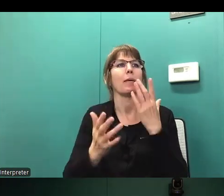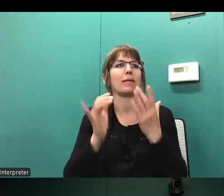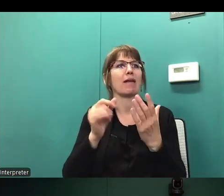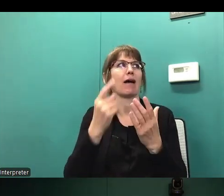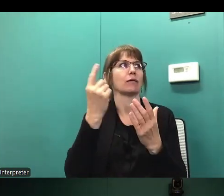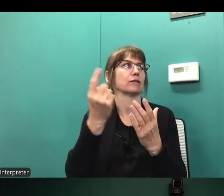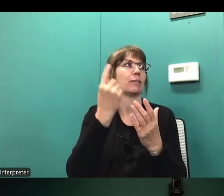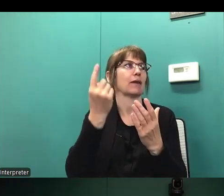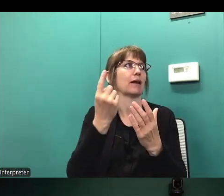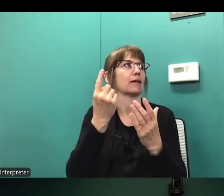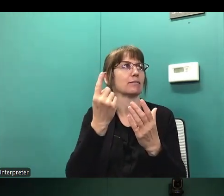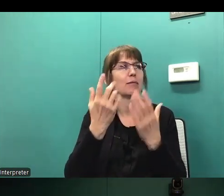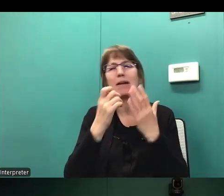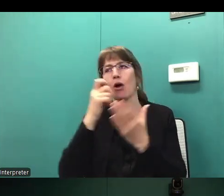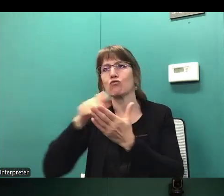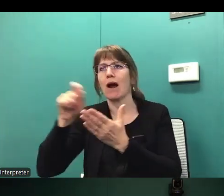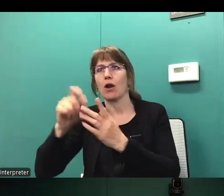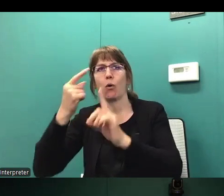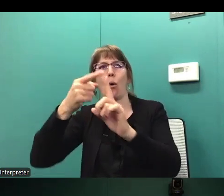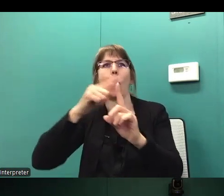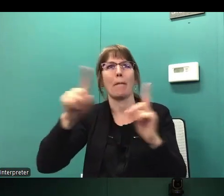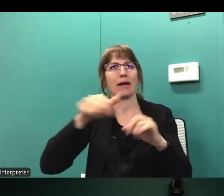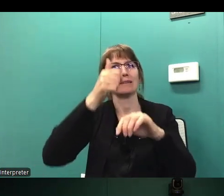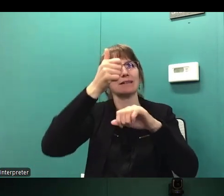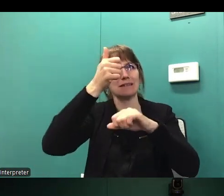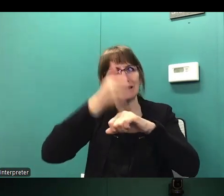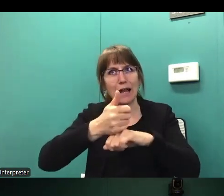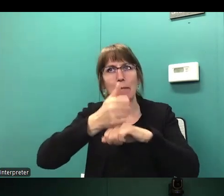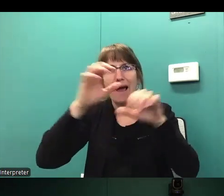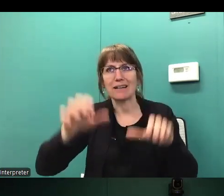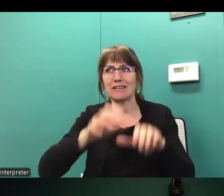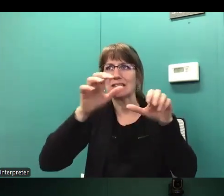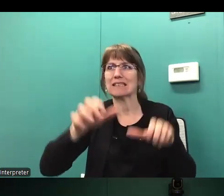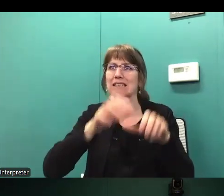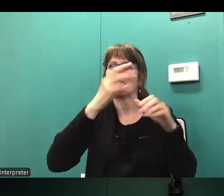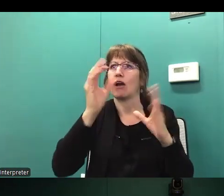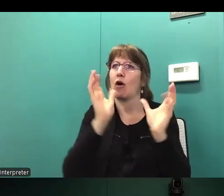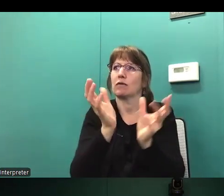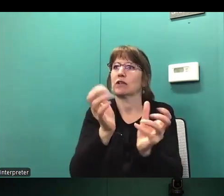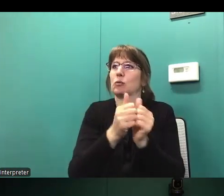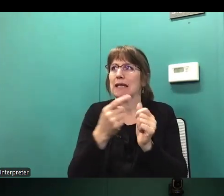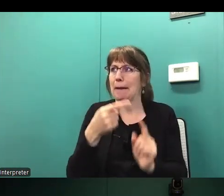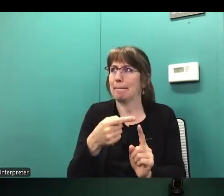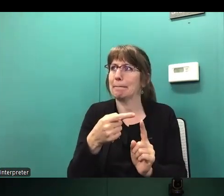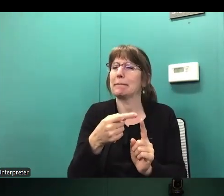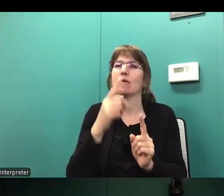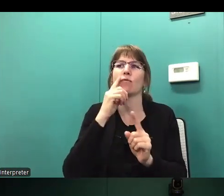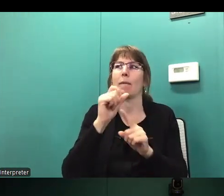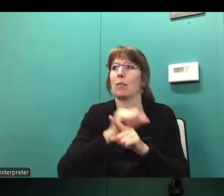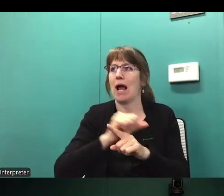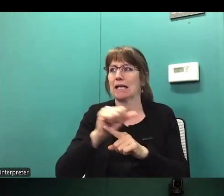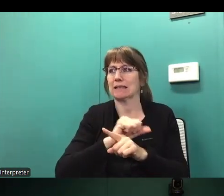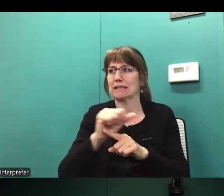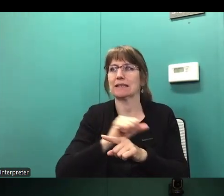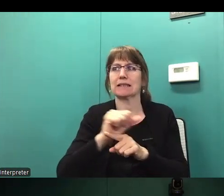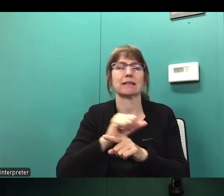just, not write a goal on, but you'd want to like set up activities and conversations with them just to have practice for it.